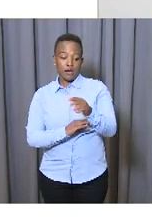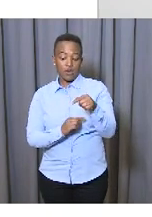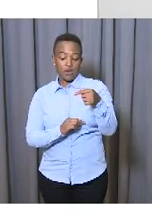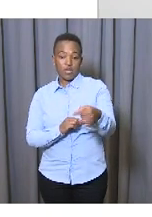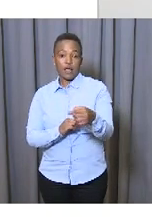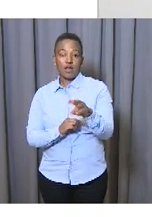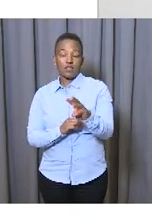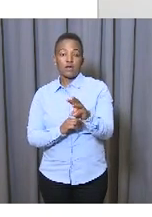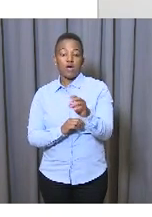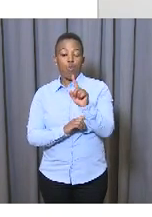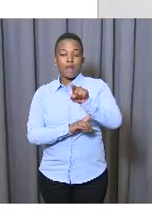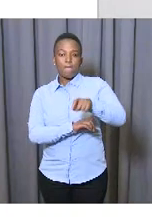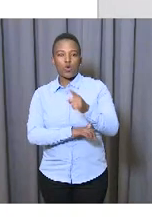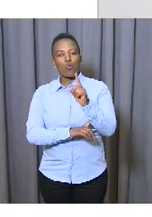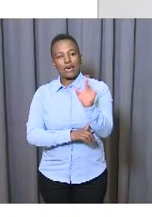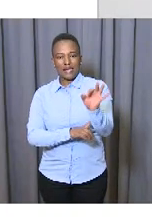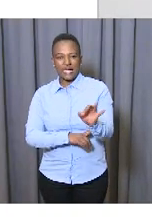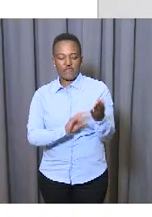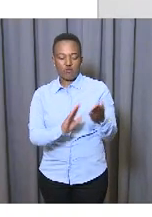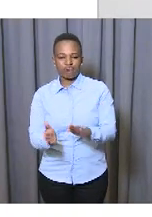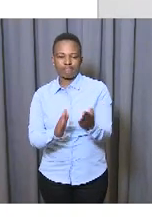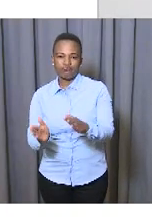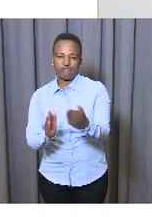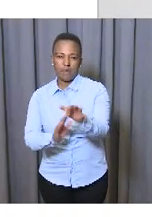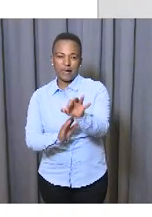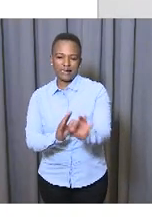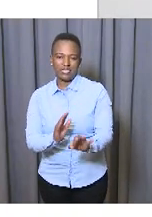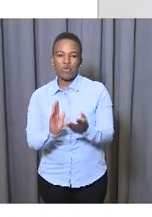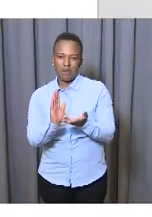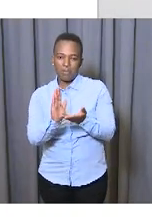at 1.1%. It has moved up